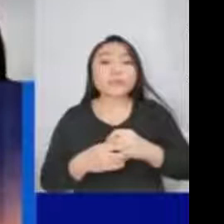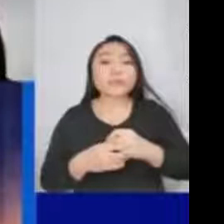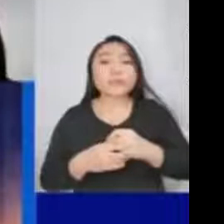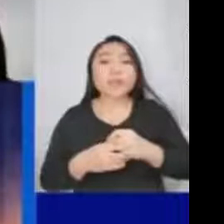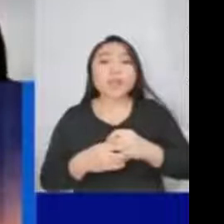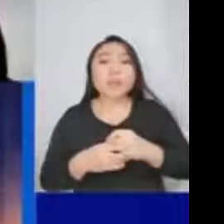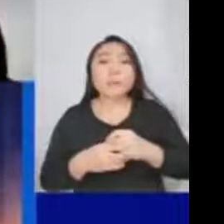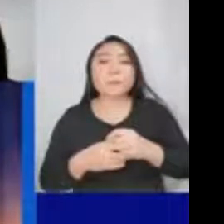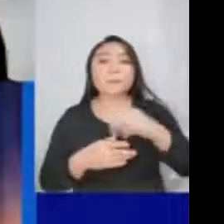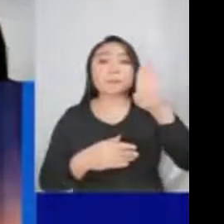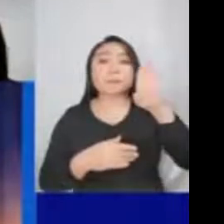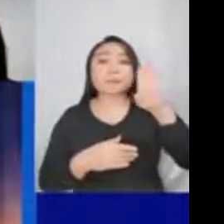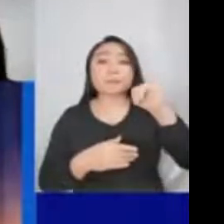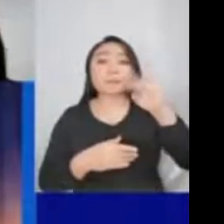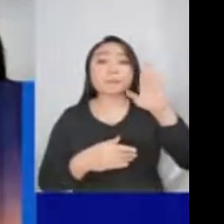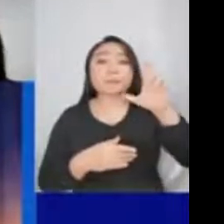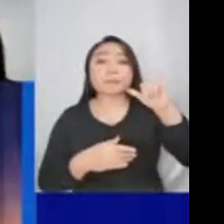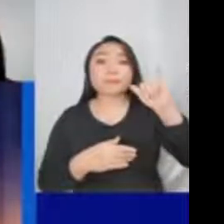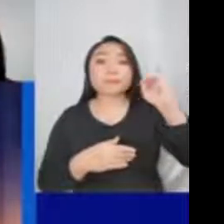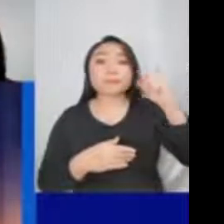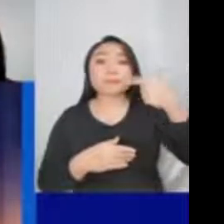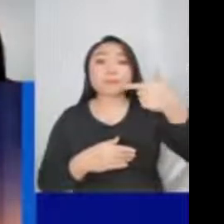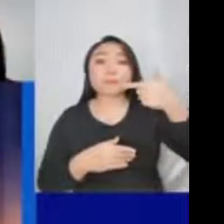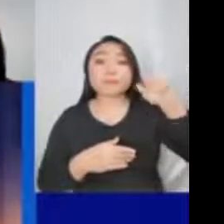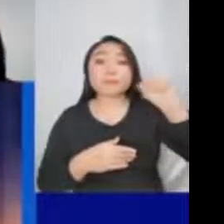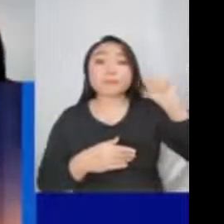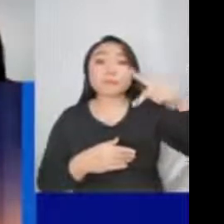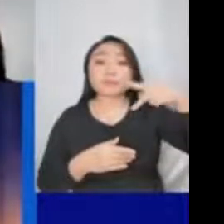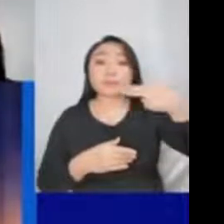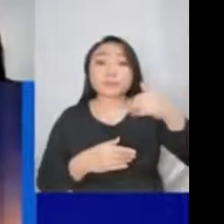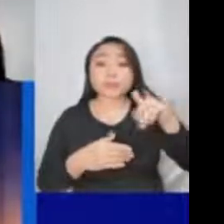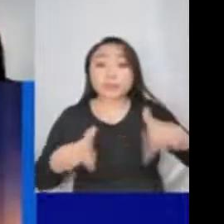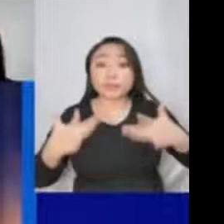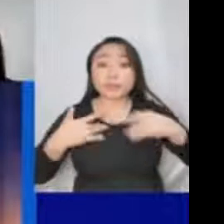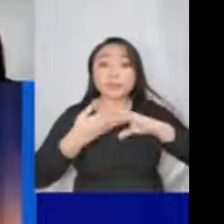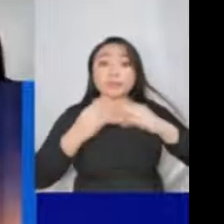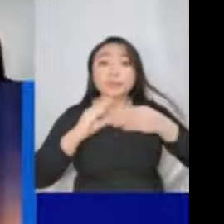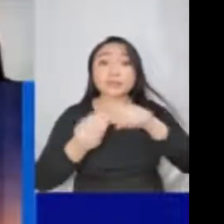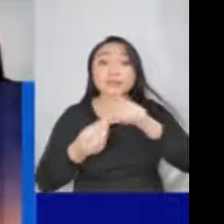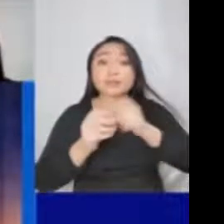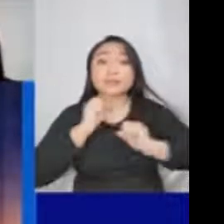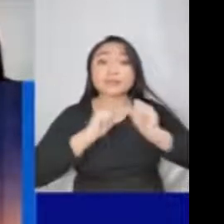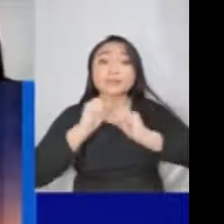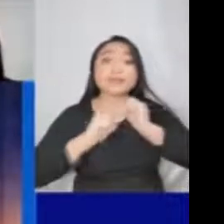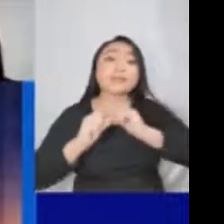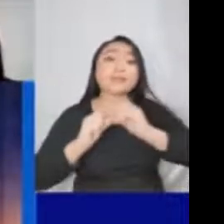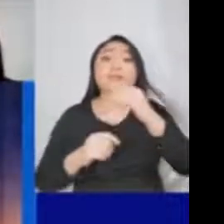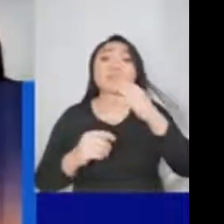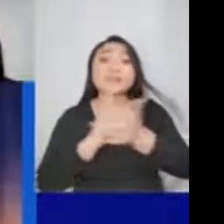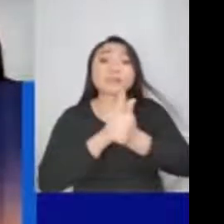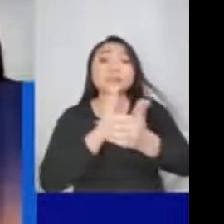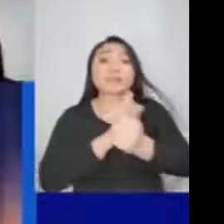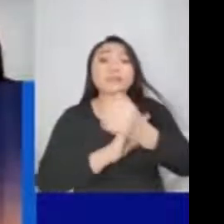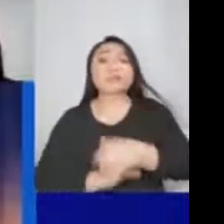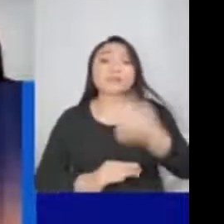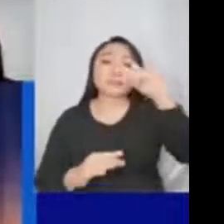works? You can learn it straight from the experts through our segment, Expert Talk Online. So you can watch